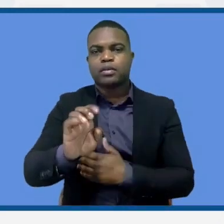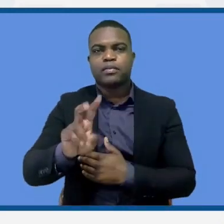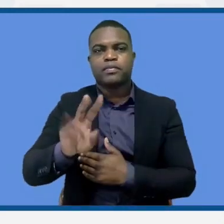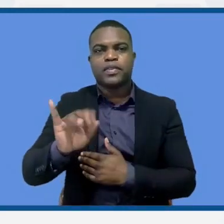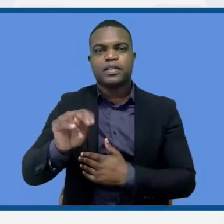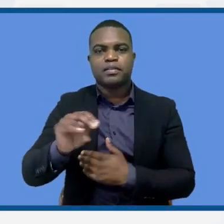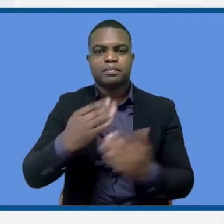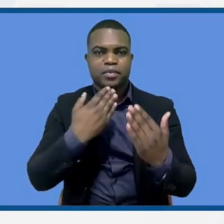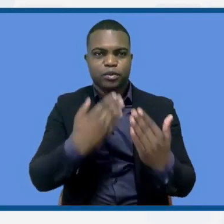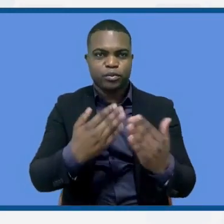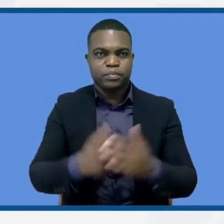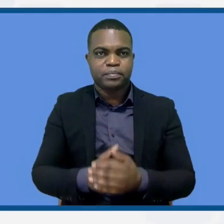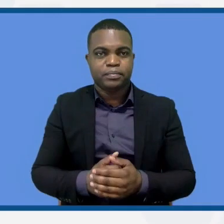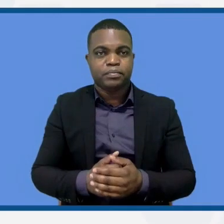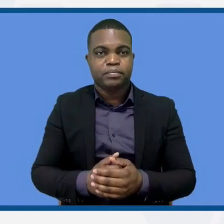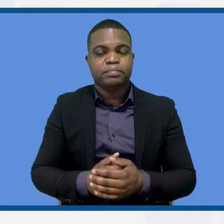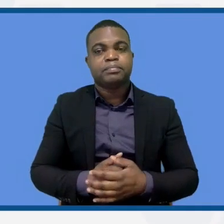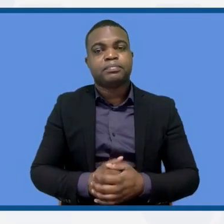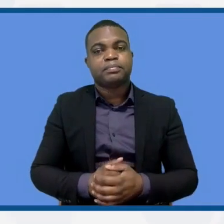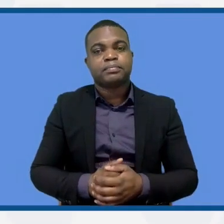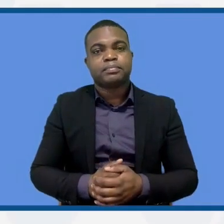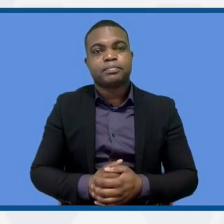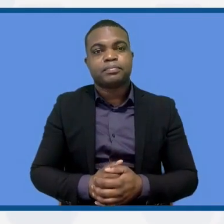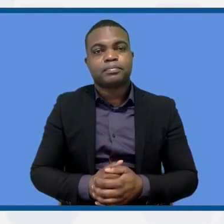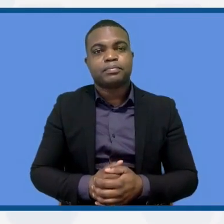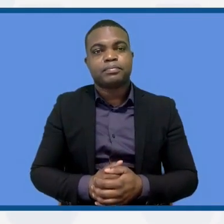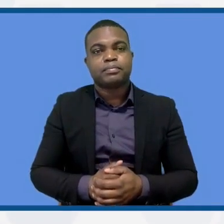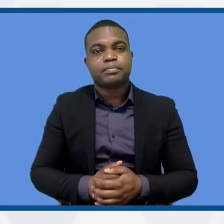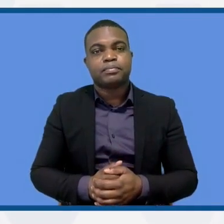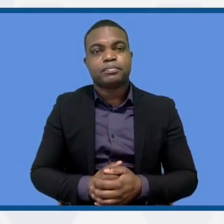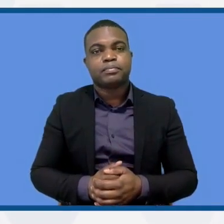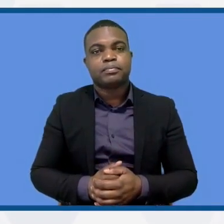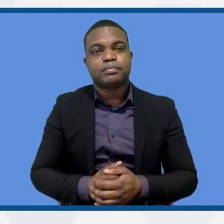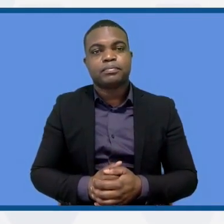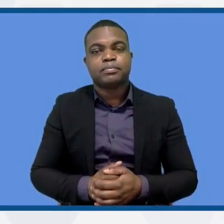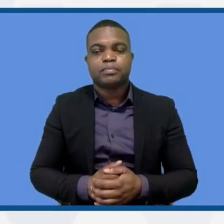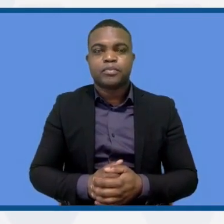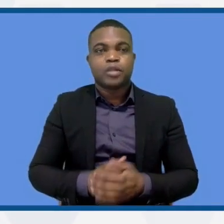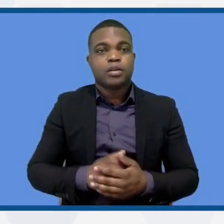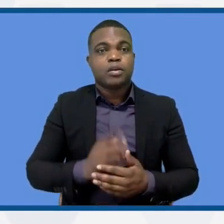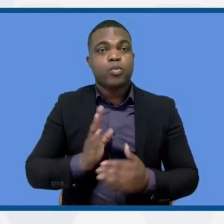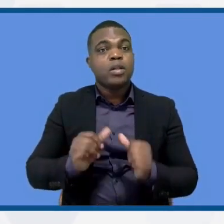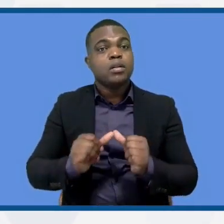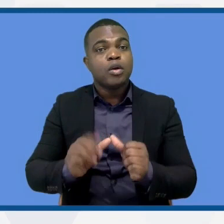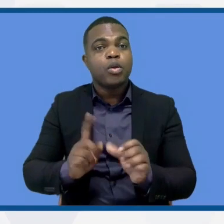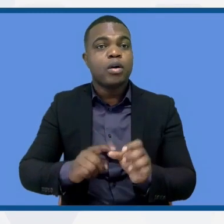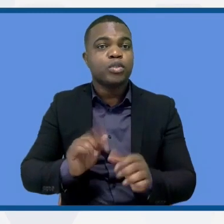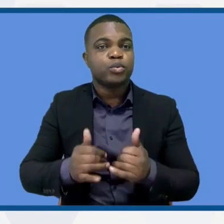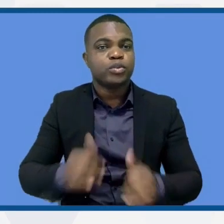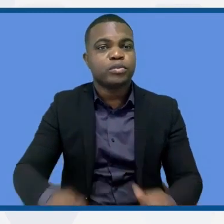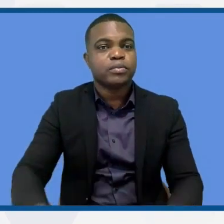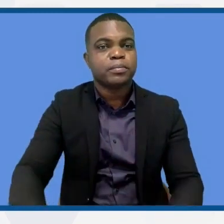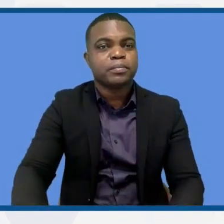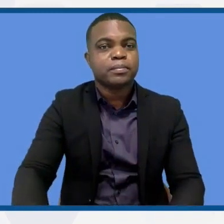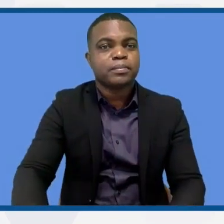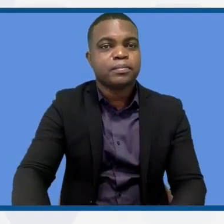on the slide that was the longest on the screen, which has an important message, which is also a learning